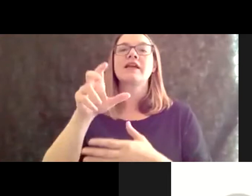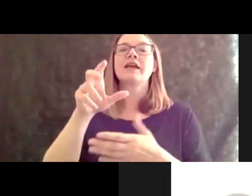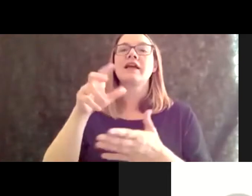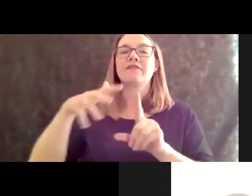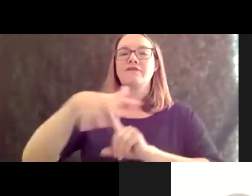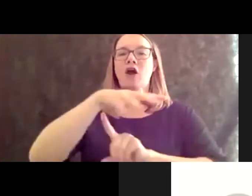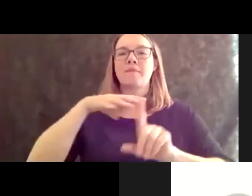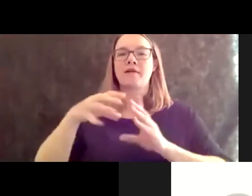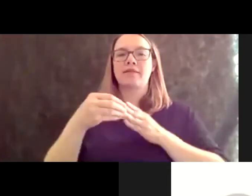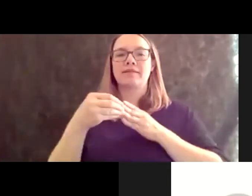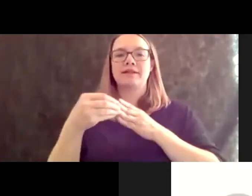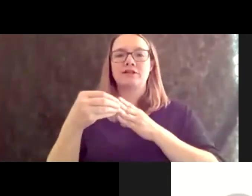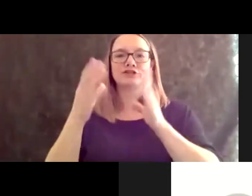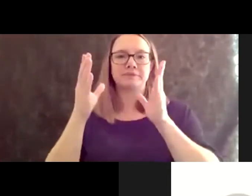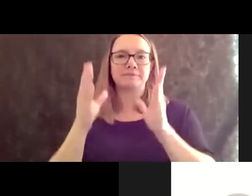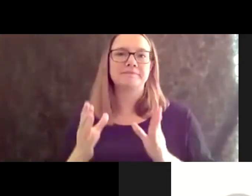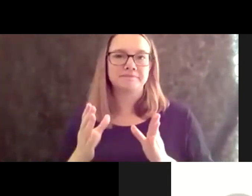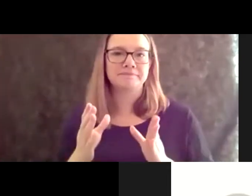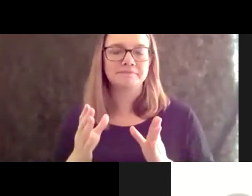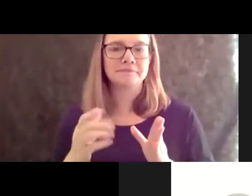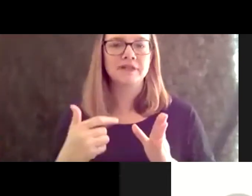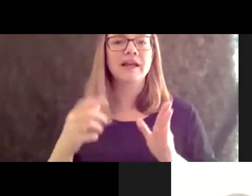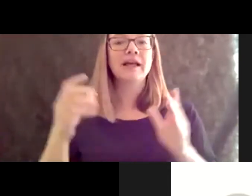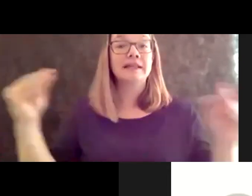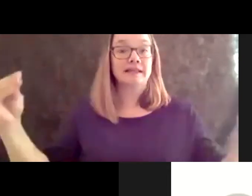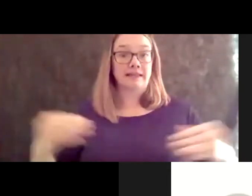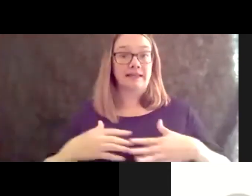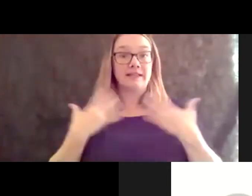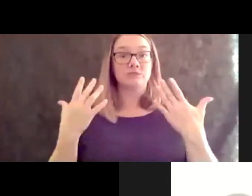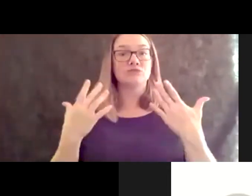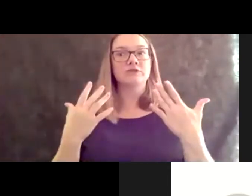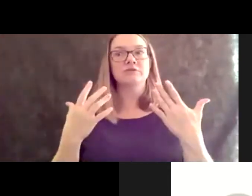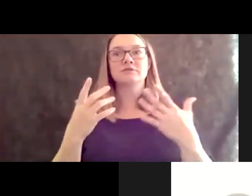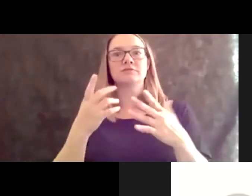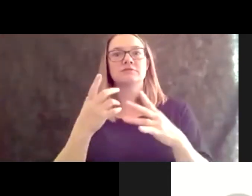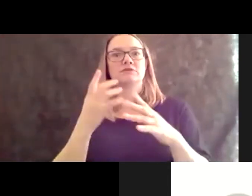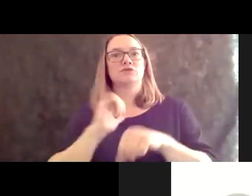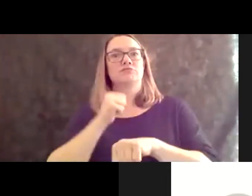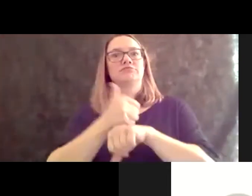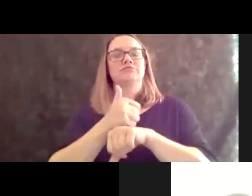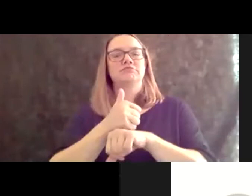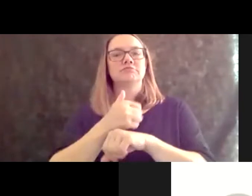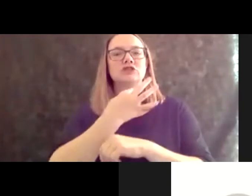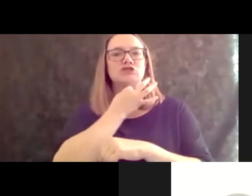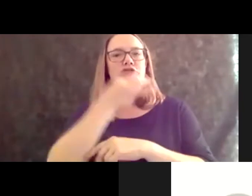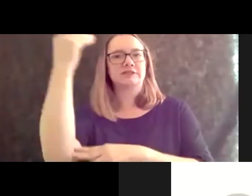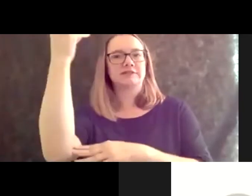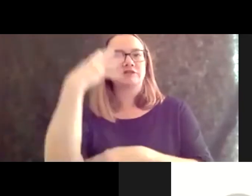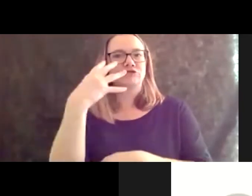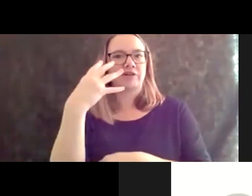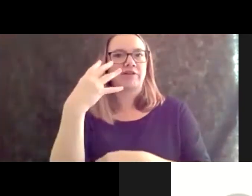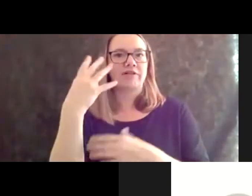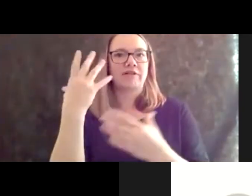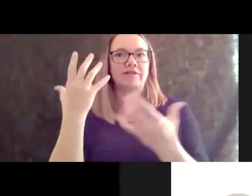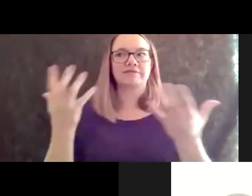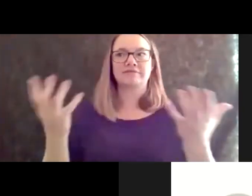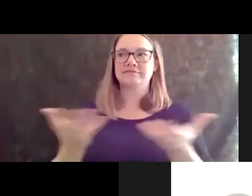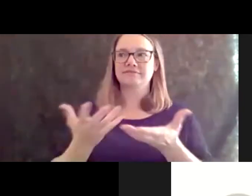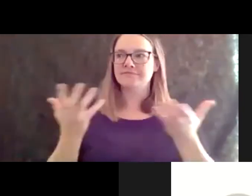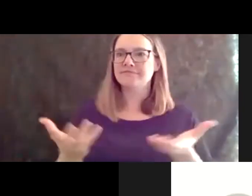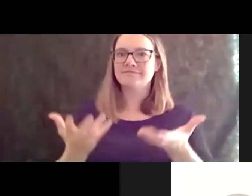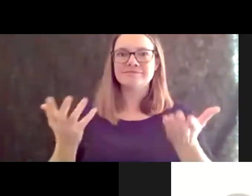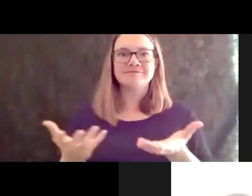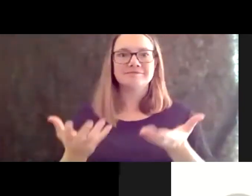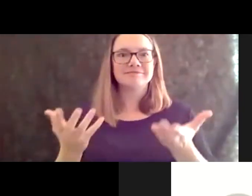the inspiration behind Curious Sunshine kind of flourished. And now I'm here, and Curious Sunshine